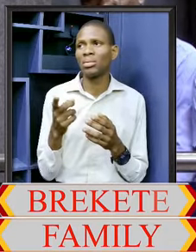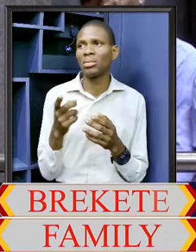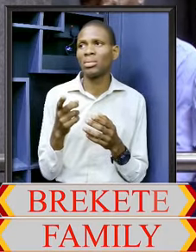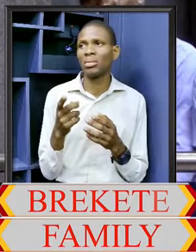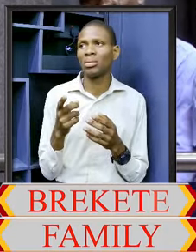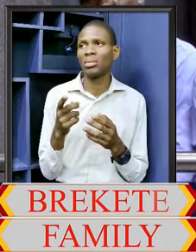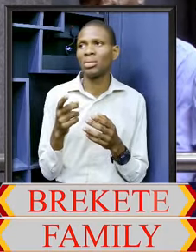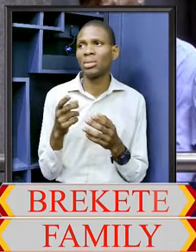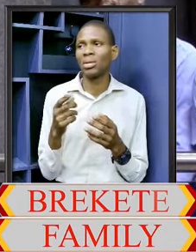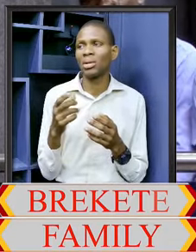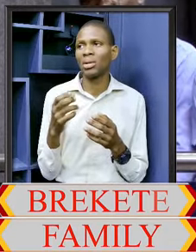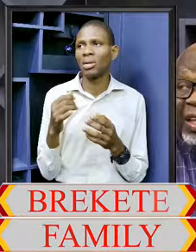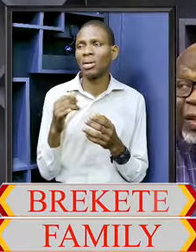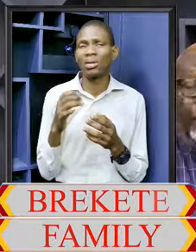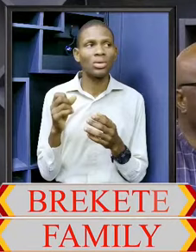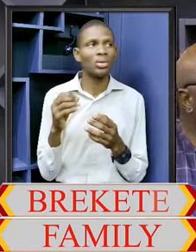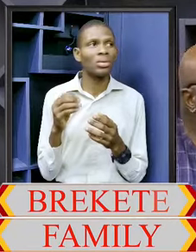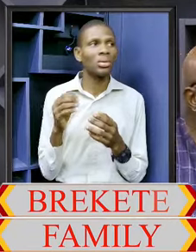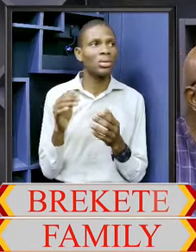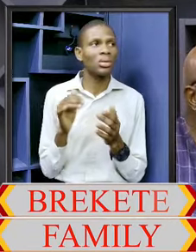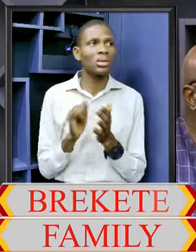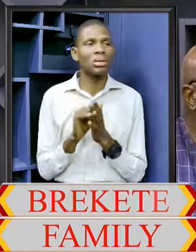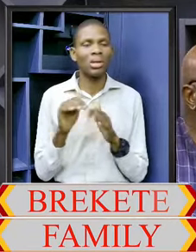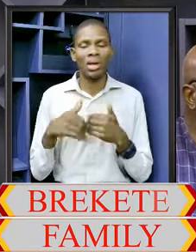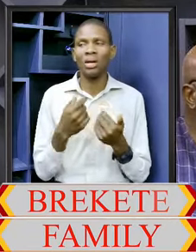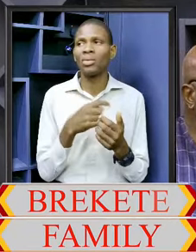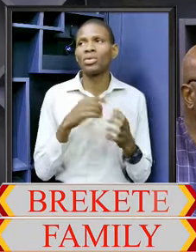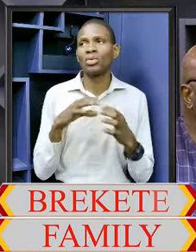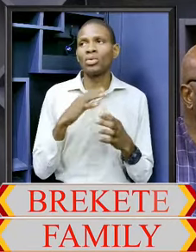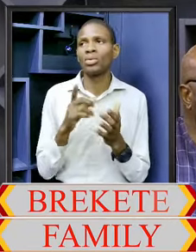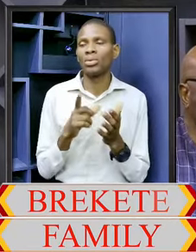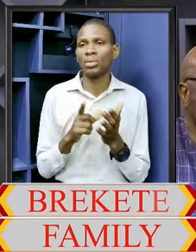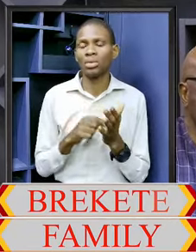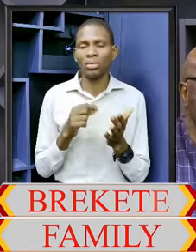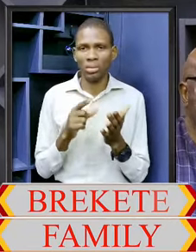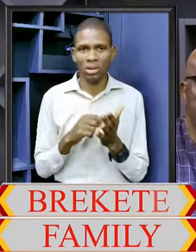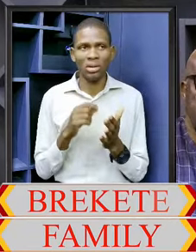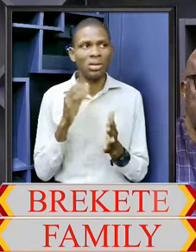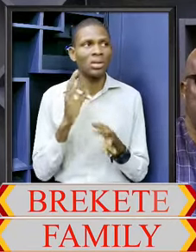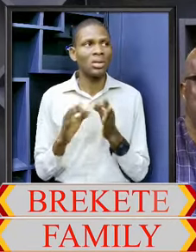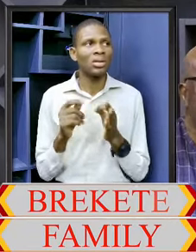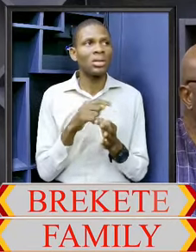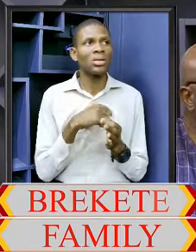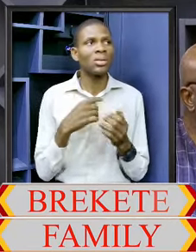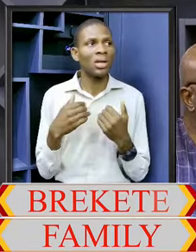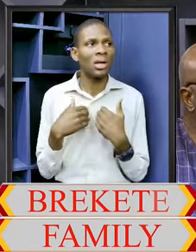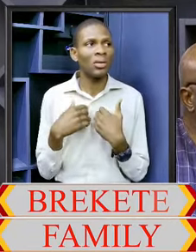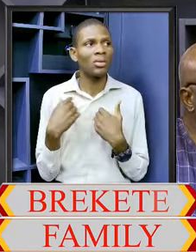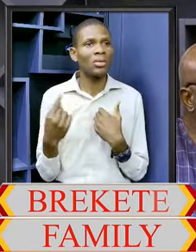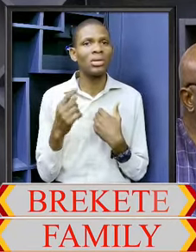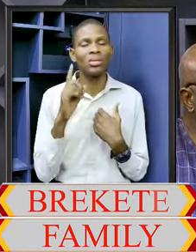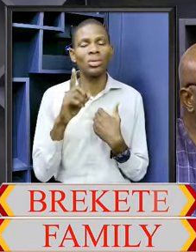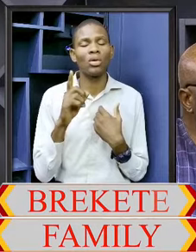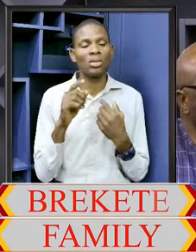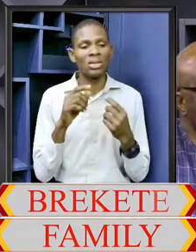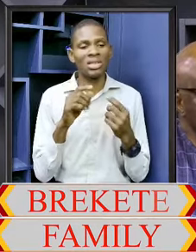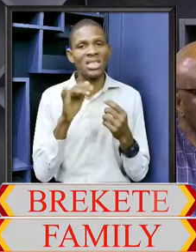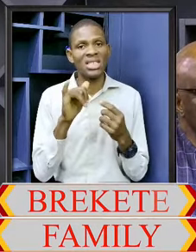as far as my family, because I can't. Now, so will they do sometimes. If we get only 1 yard of